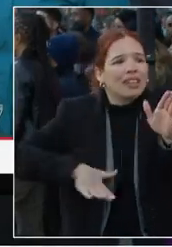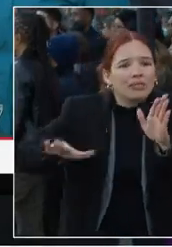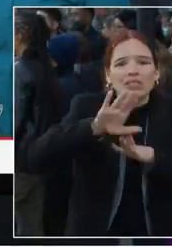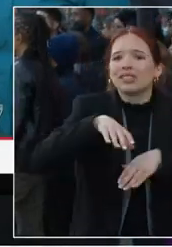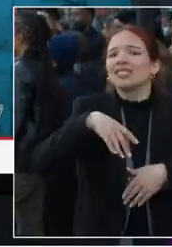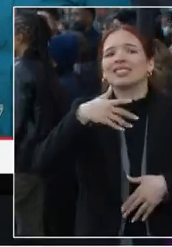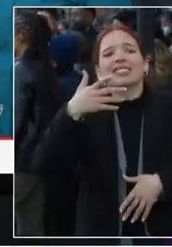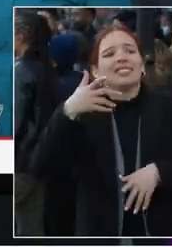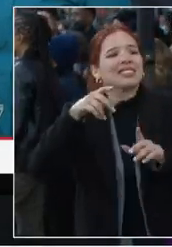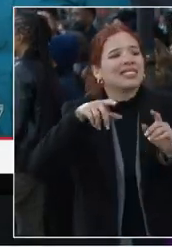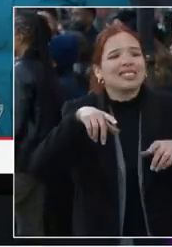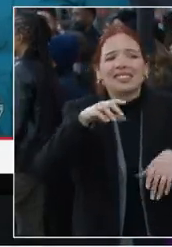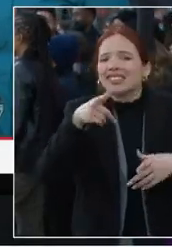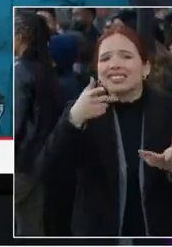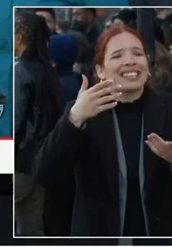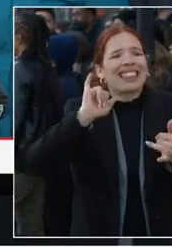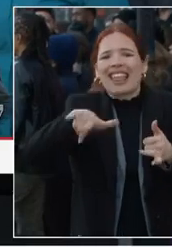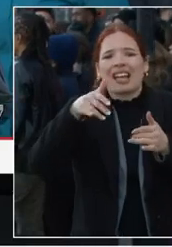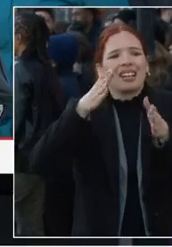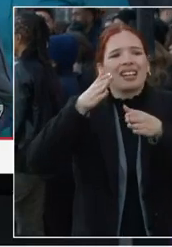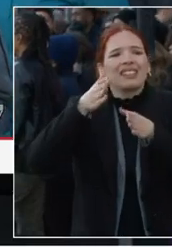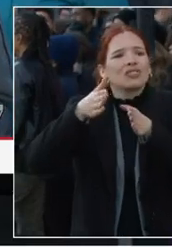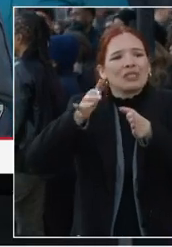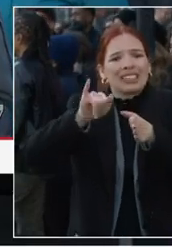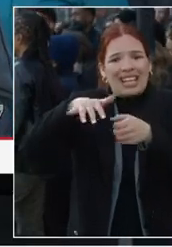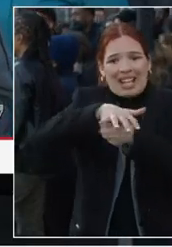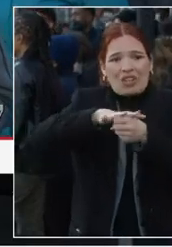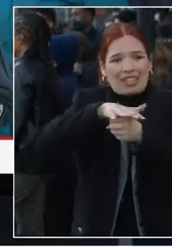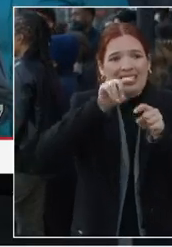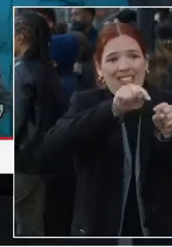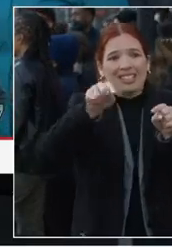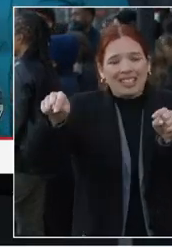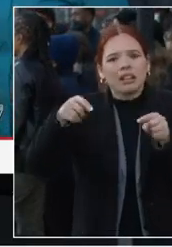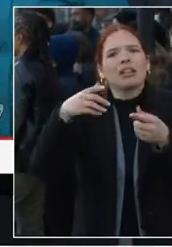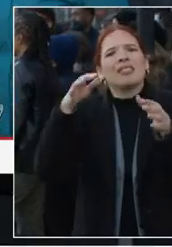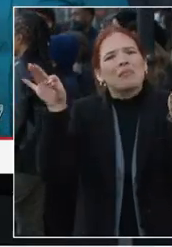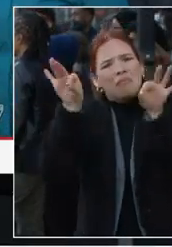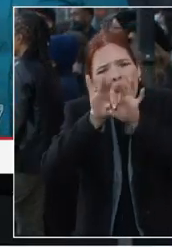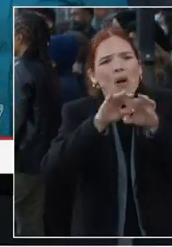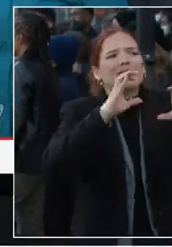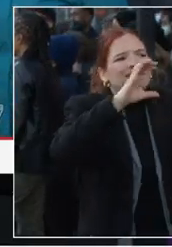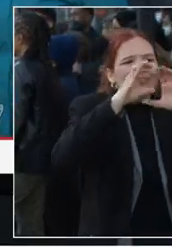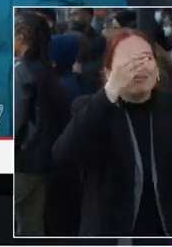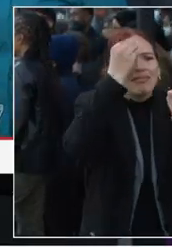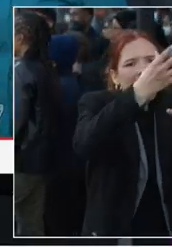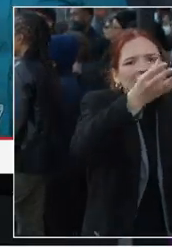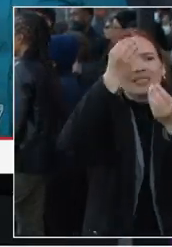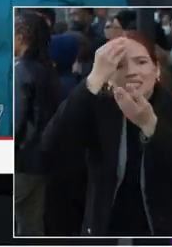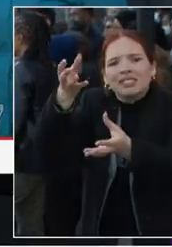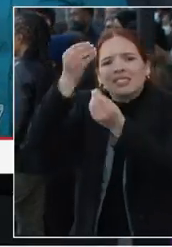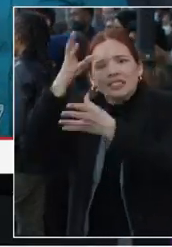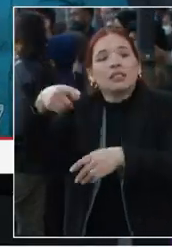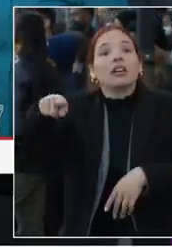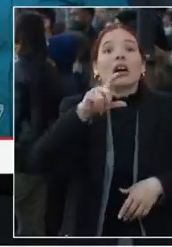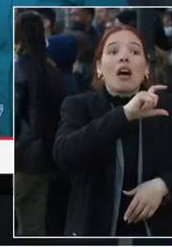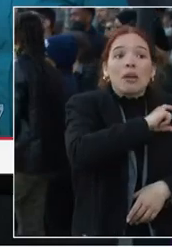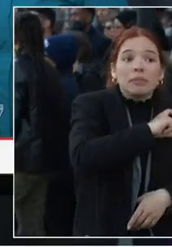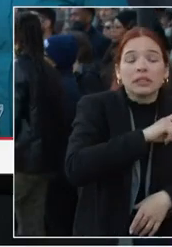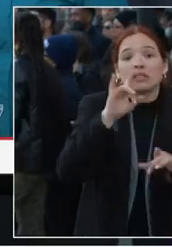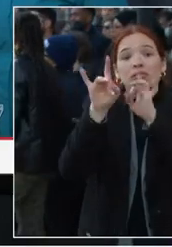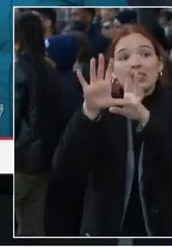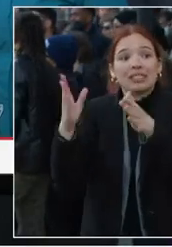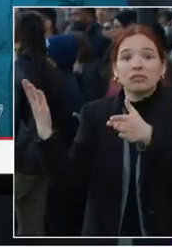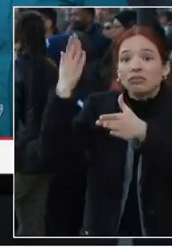you're communicating with us, not just our police department, but our violence interrupters as well, so that